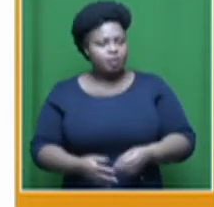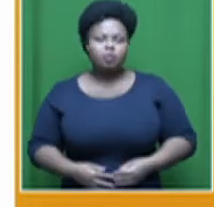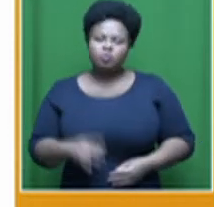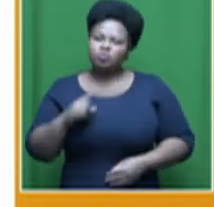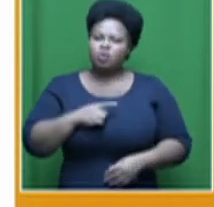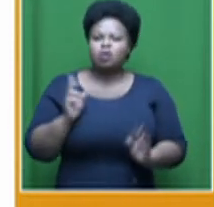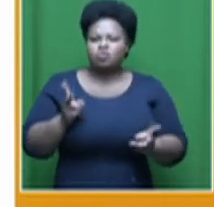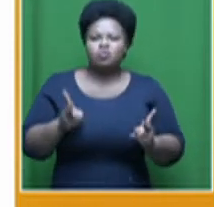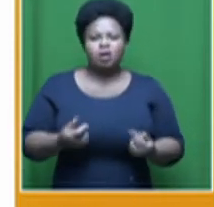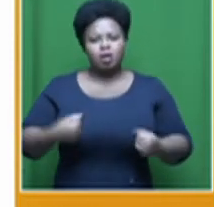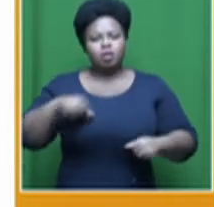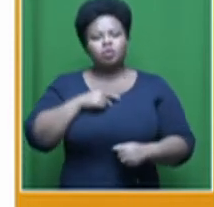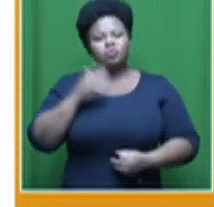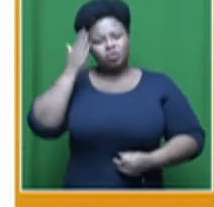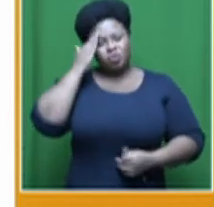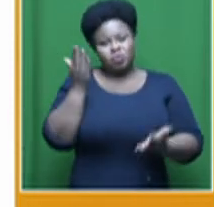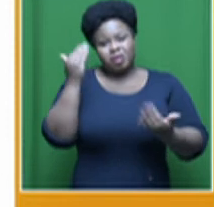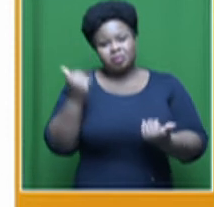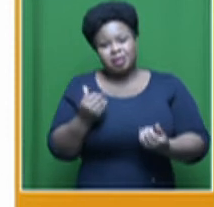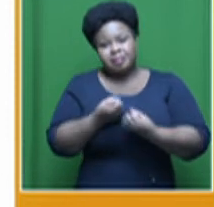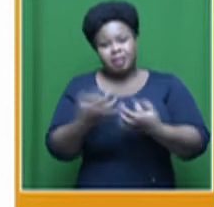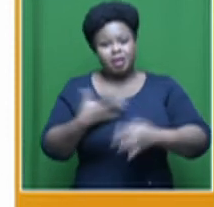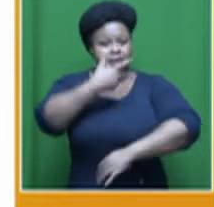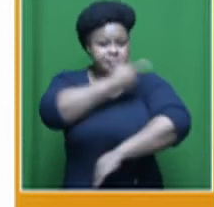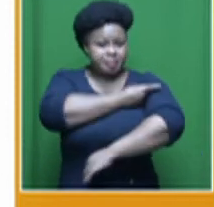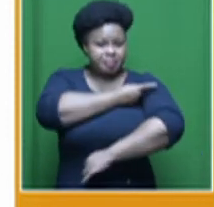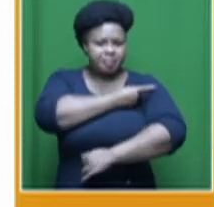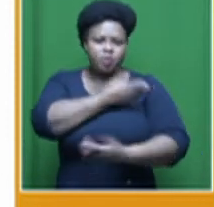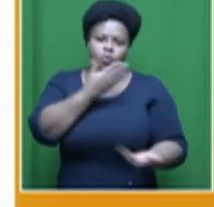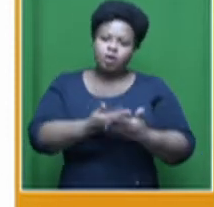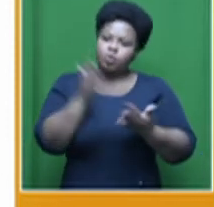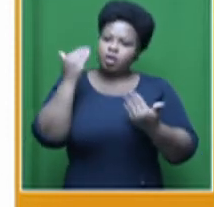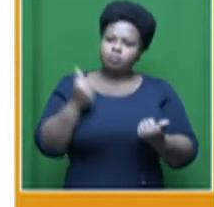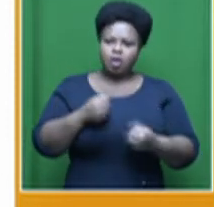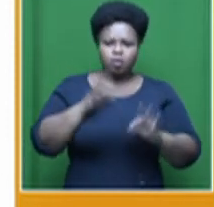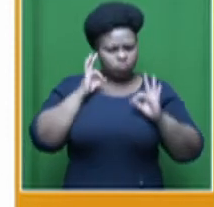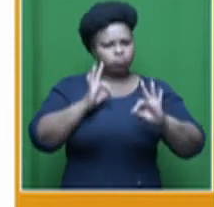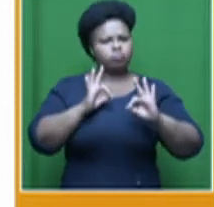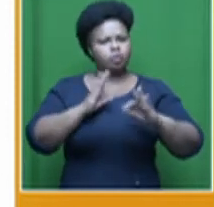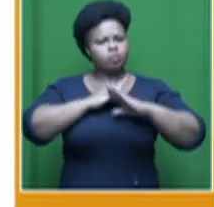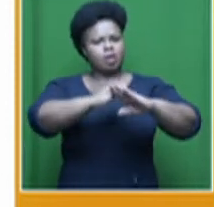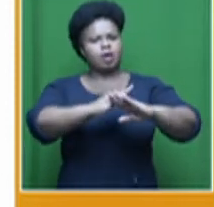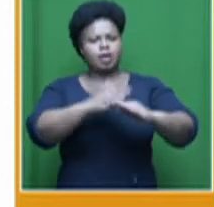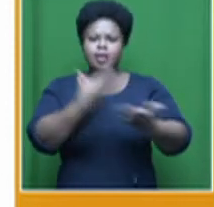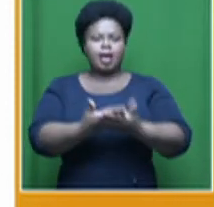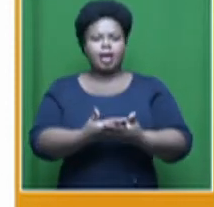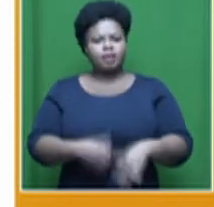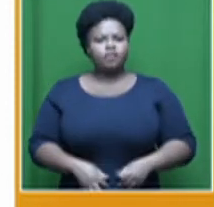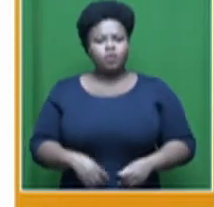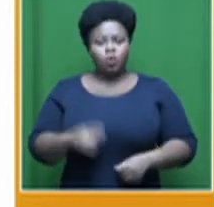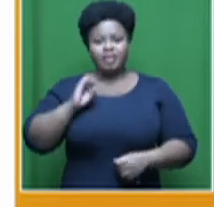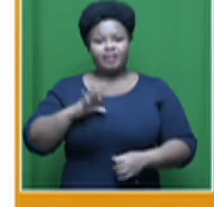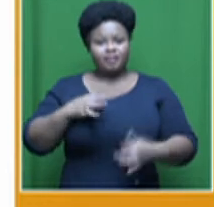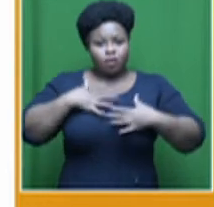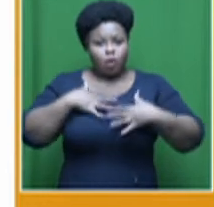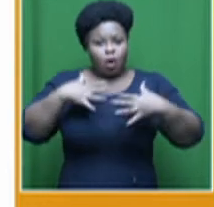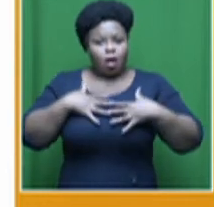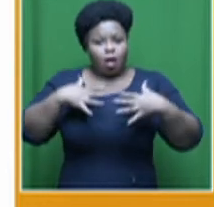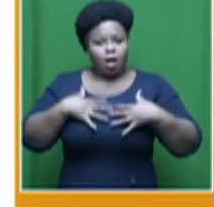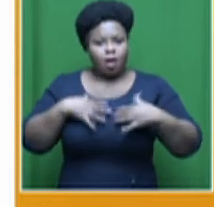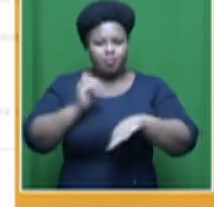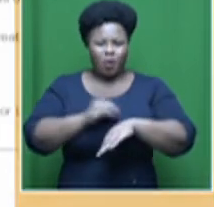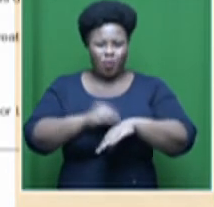expect most of the respiratory pathogen vaccines to be much more effective, have a much higher efficacy against severe